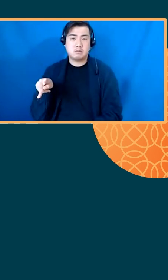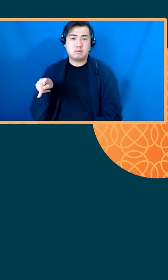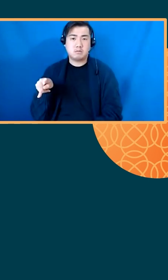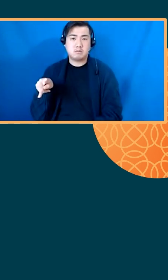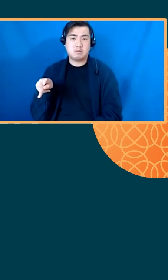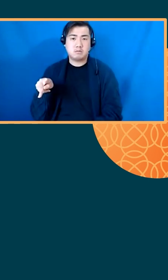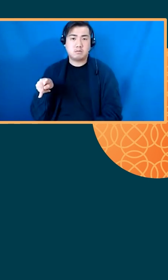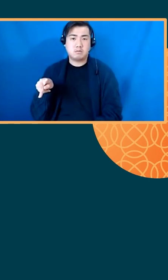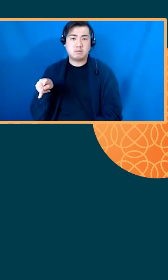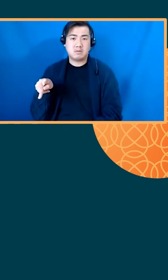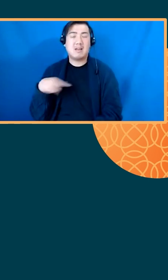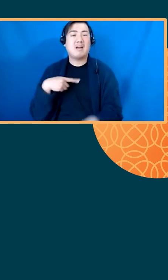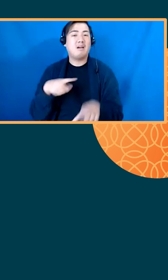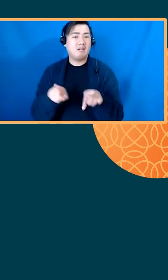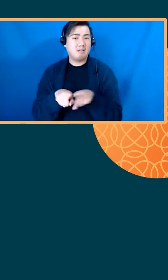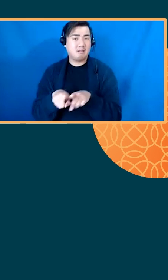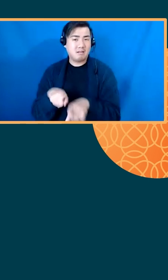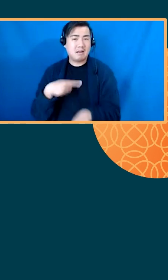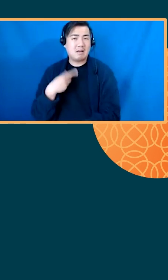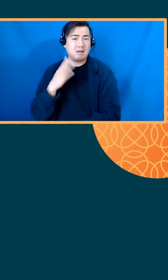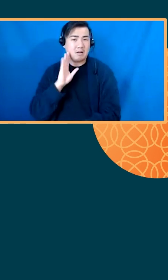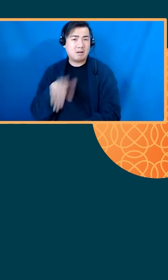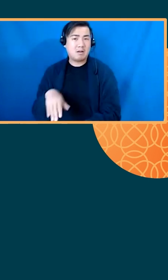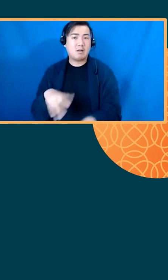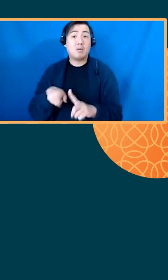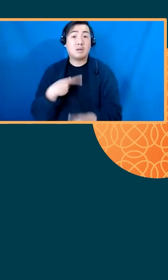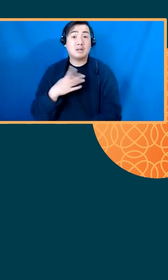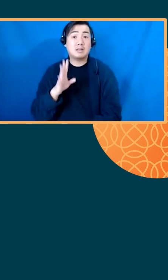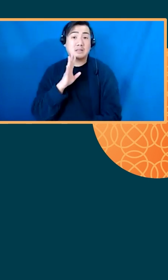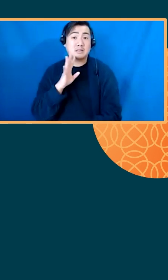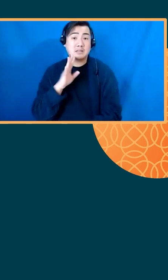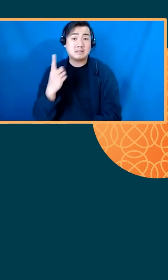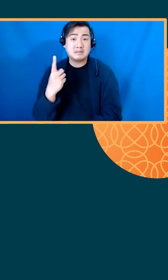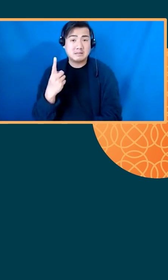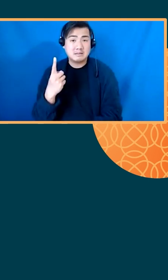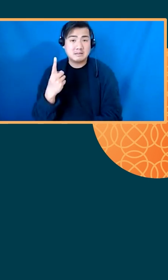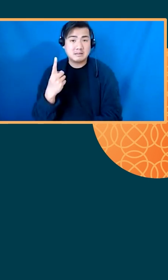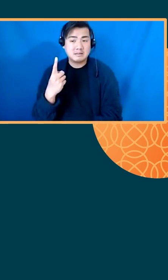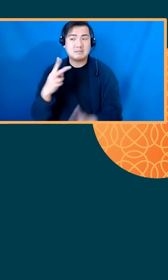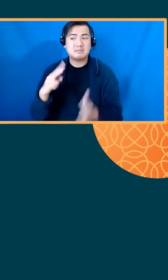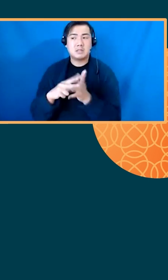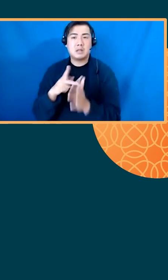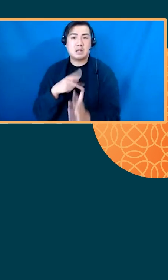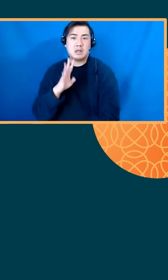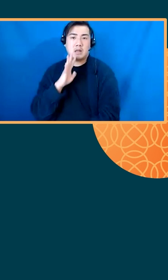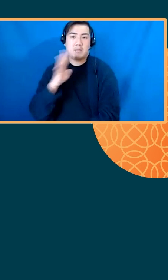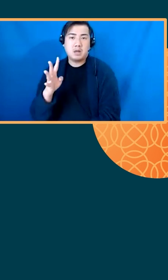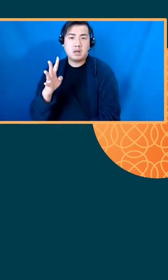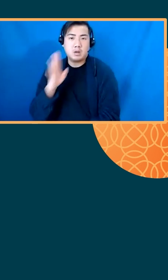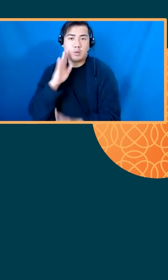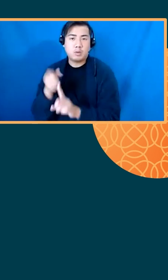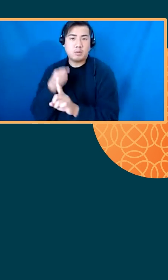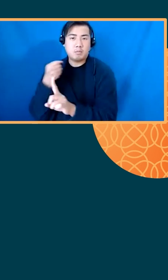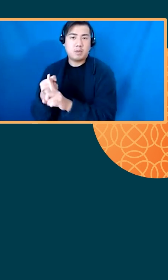I say something that there will be some kind of impact, because impact works